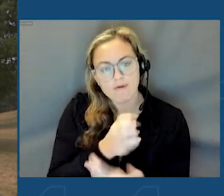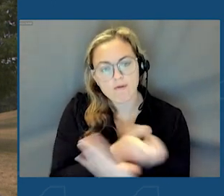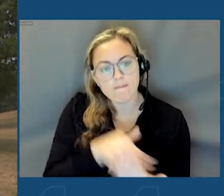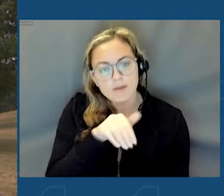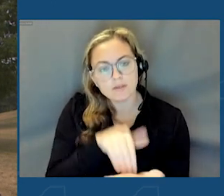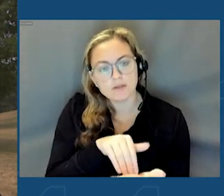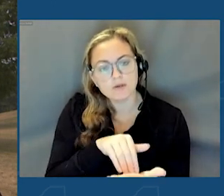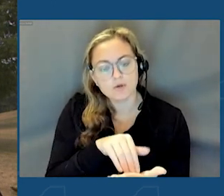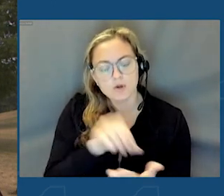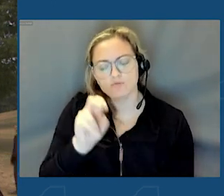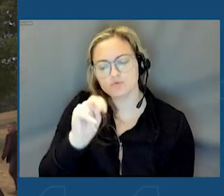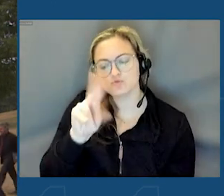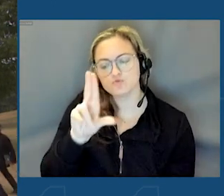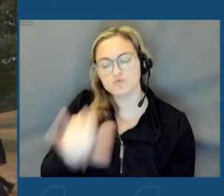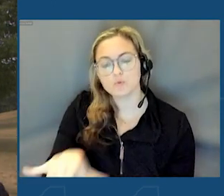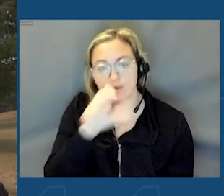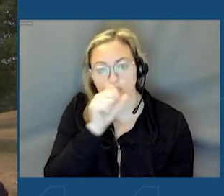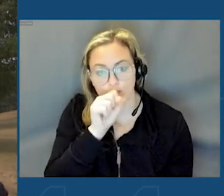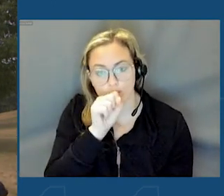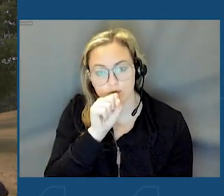Dr. Christine Young.